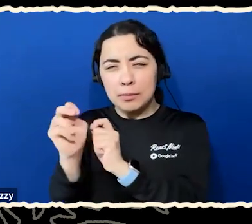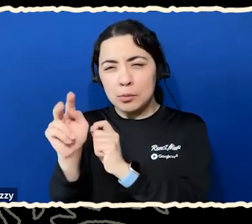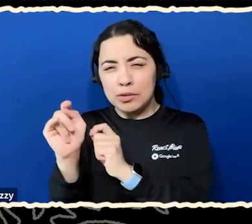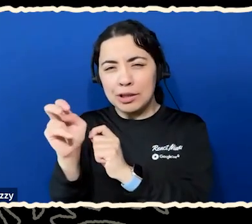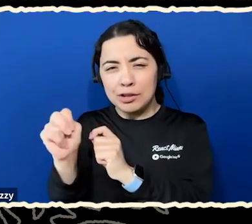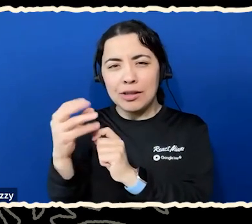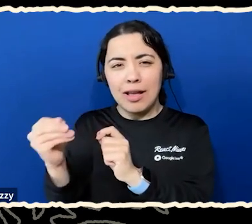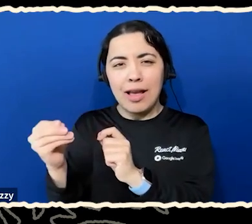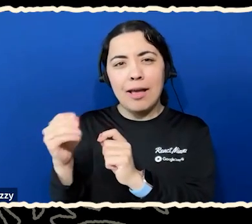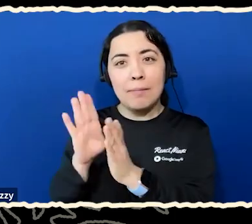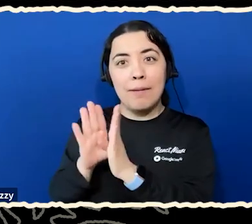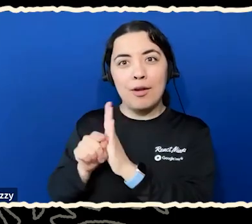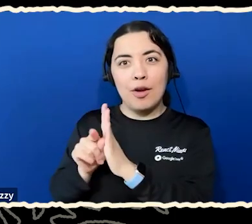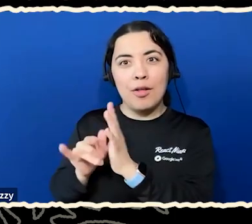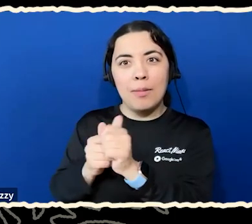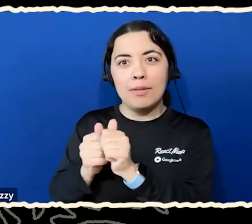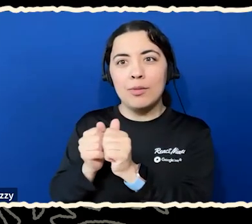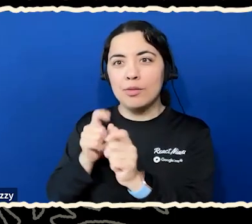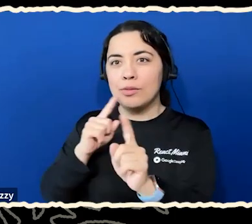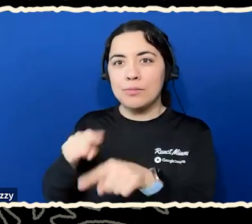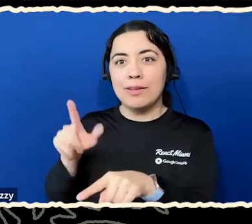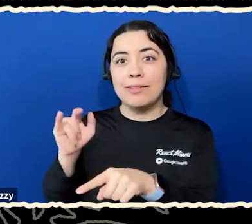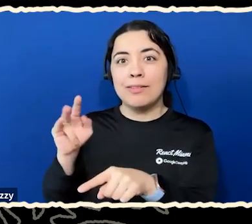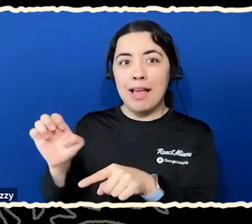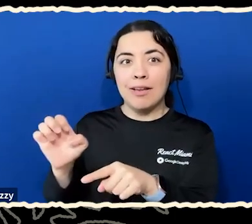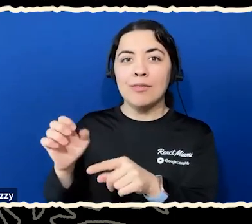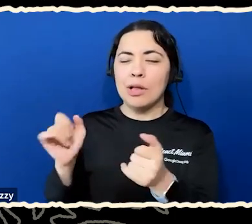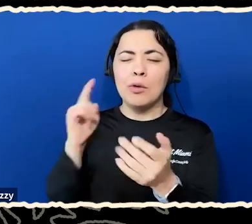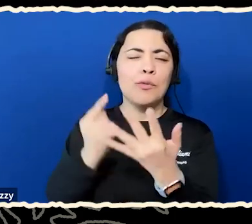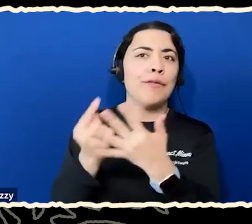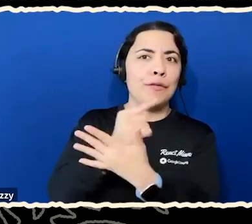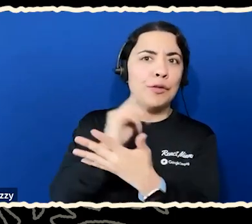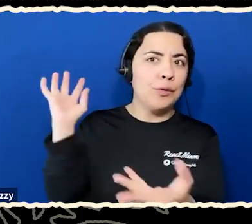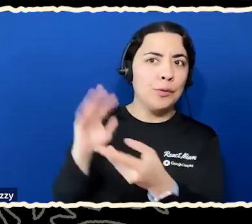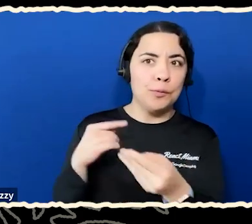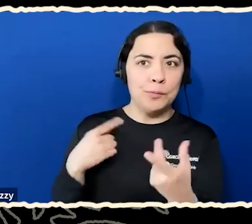application. Okay, let's review what we've done here.